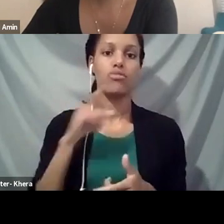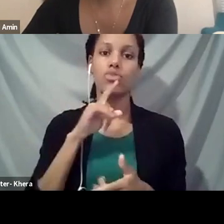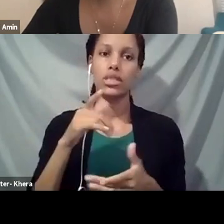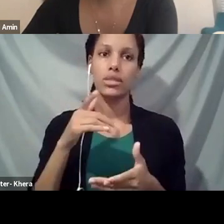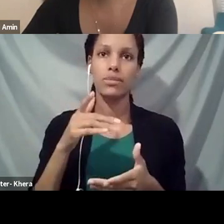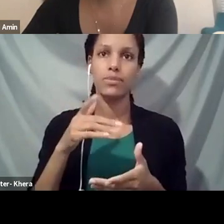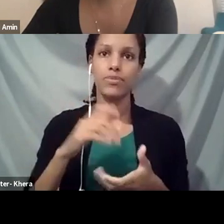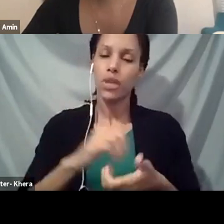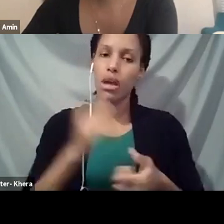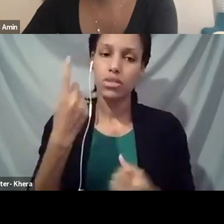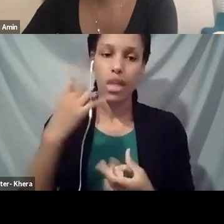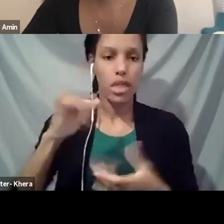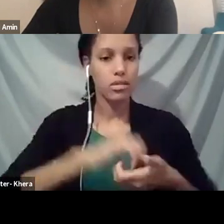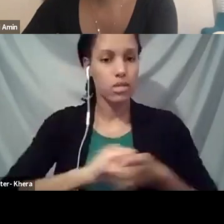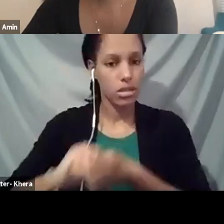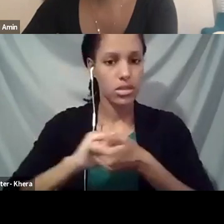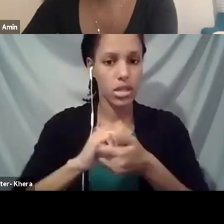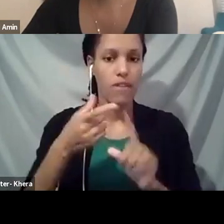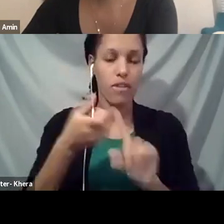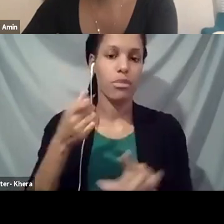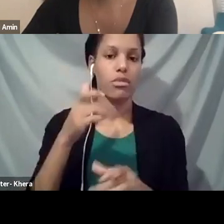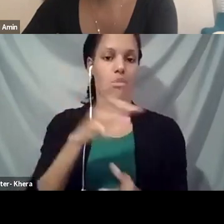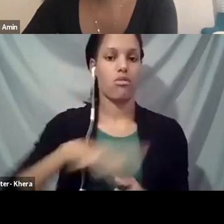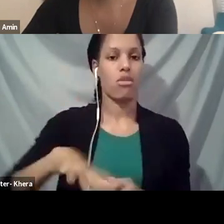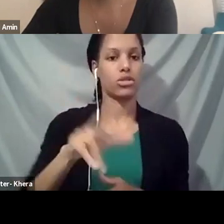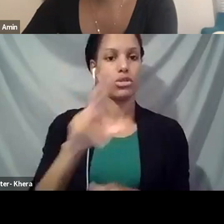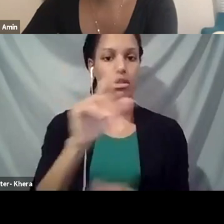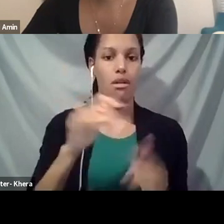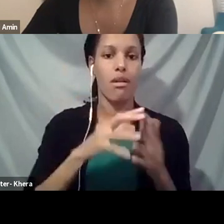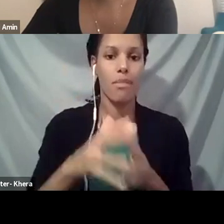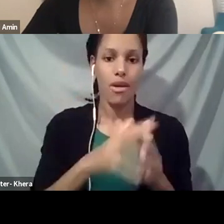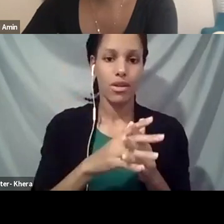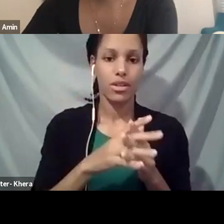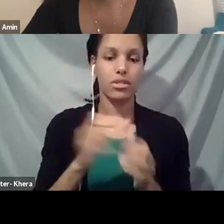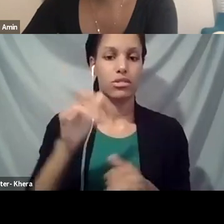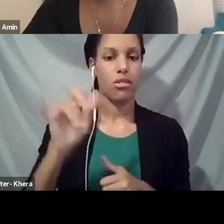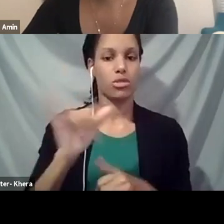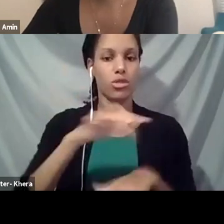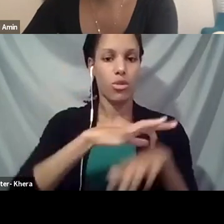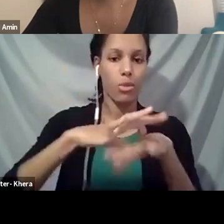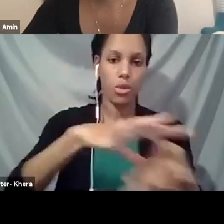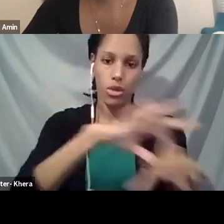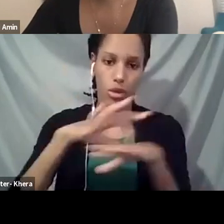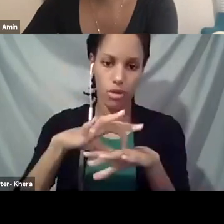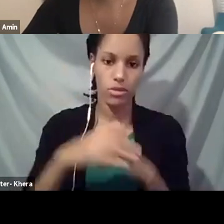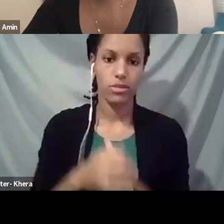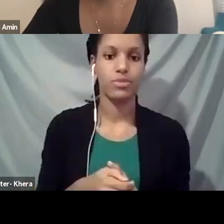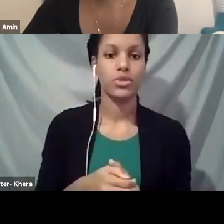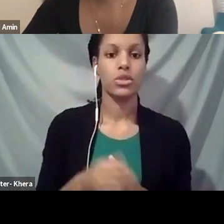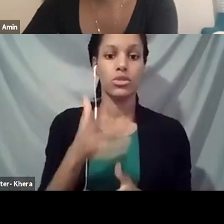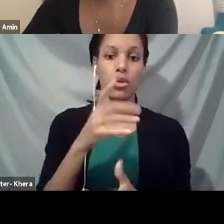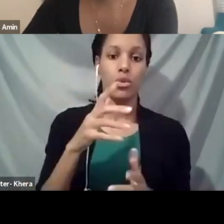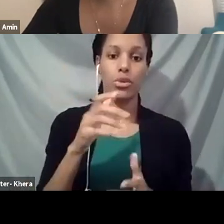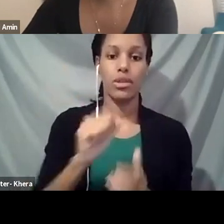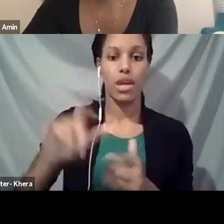Native peoples across the Americas and across the globe. The Yale Asian American Cultural Center is based in New Haven,